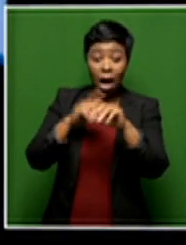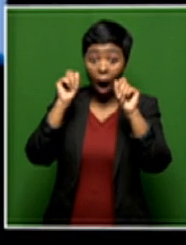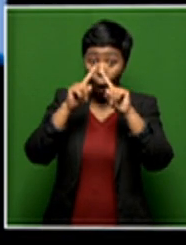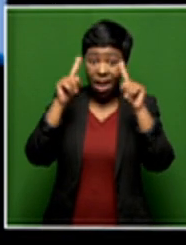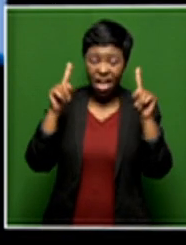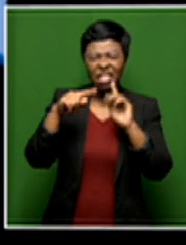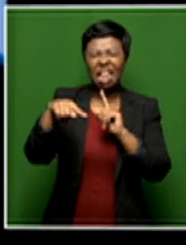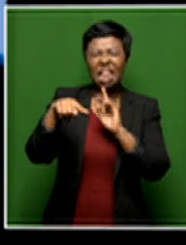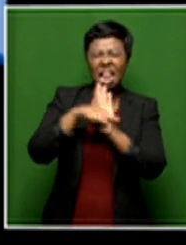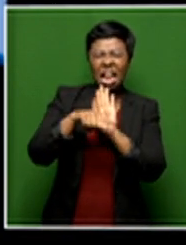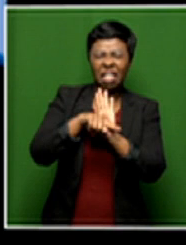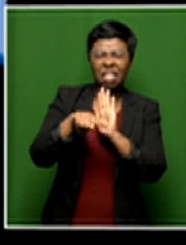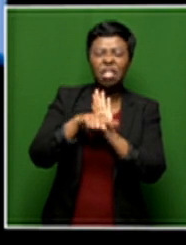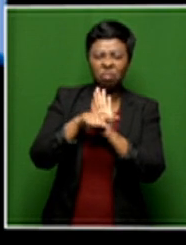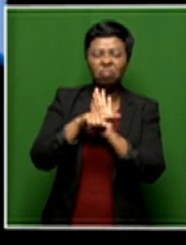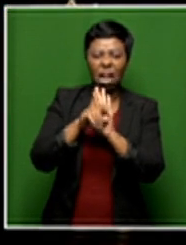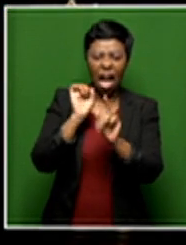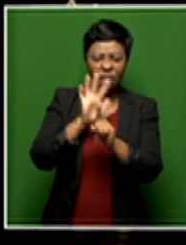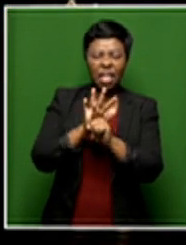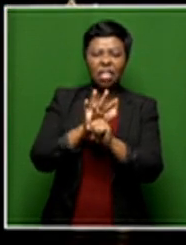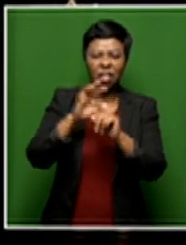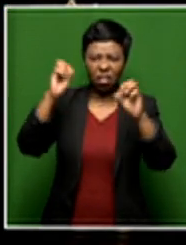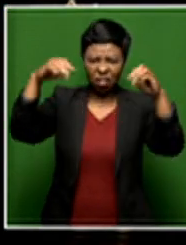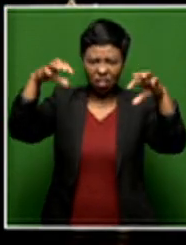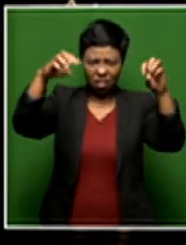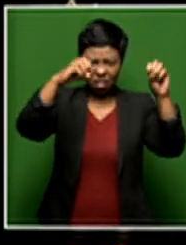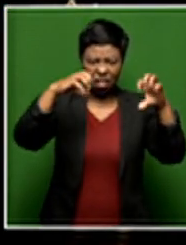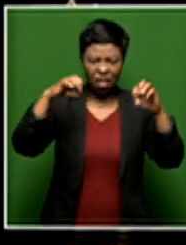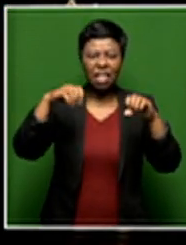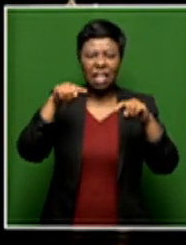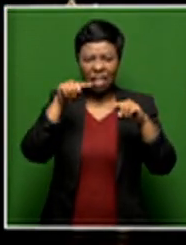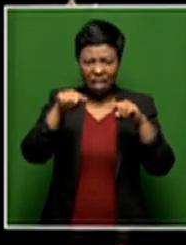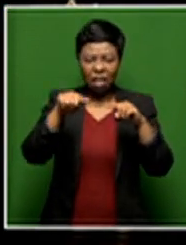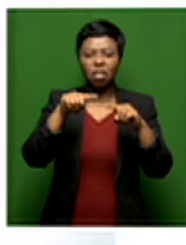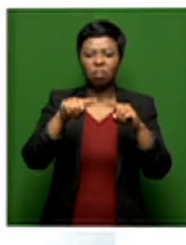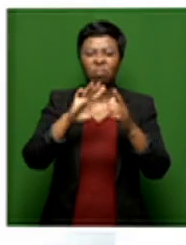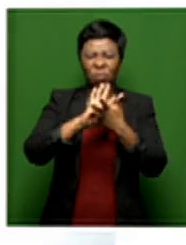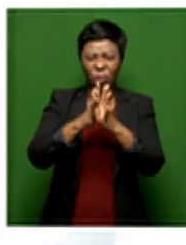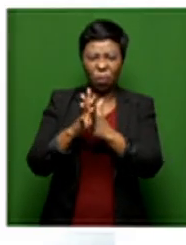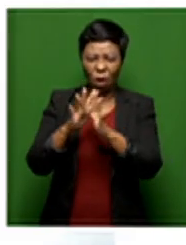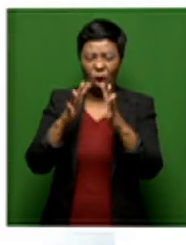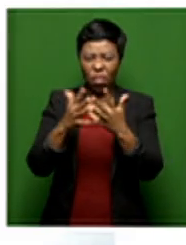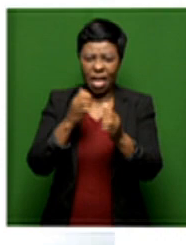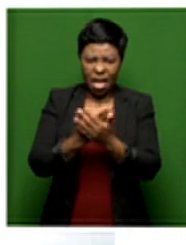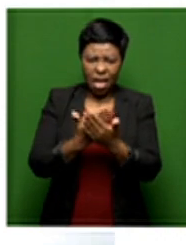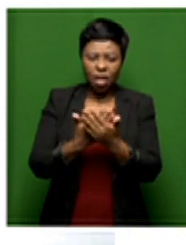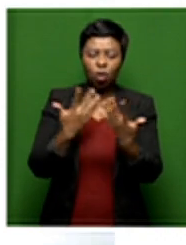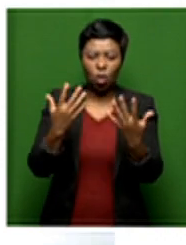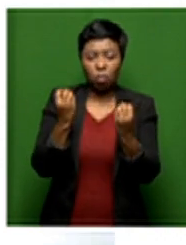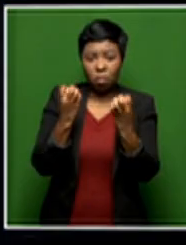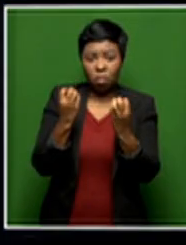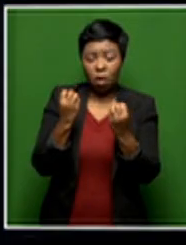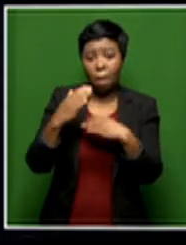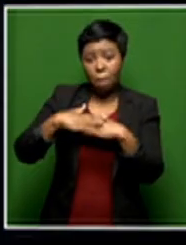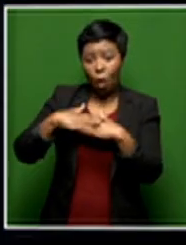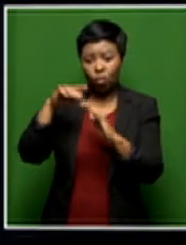on the negative effects that artificial light at night has on our nocturnal pollinators. And to speak to us more about this, we are joined